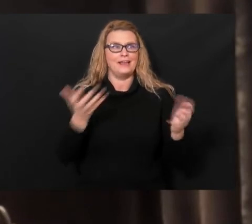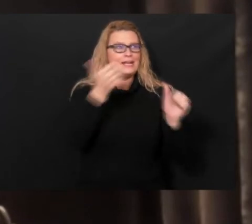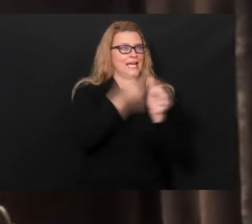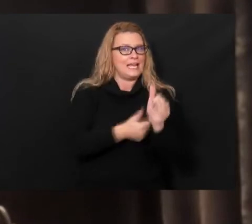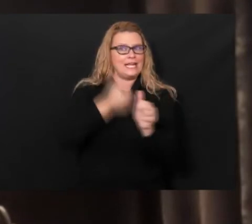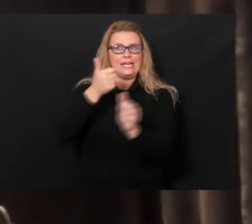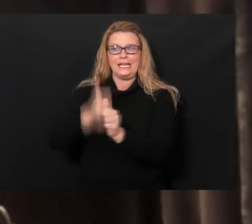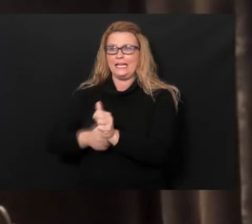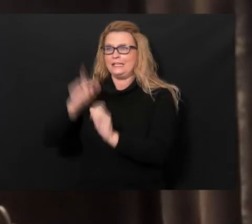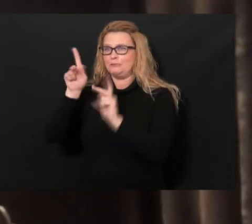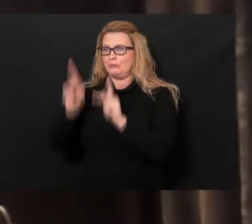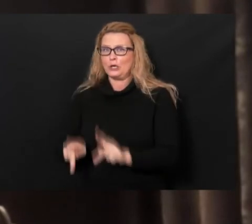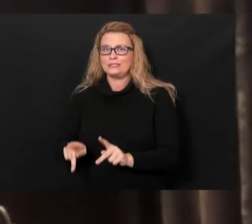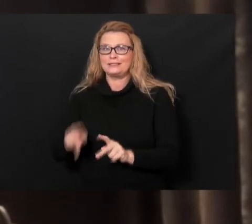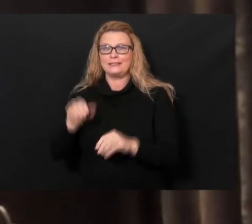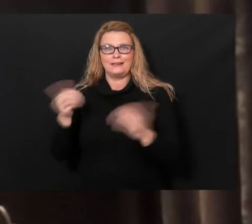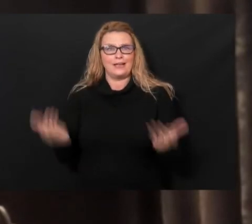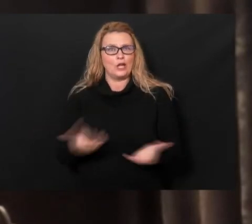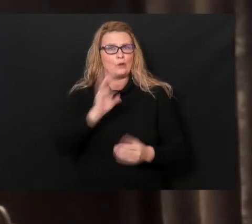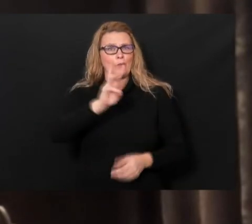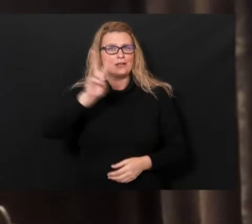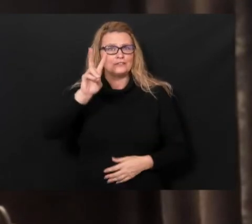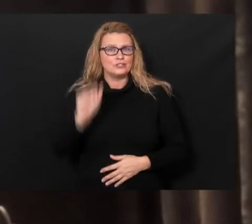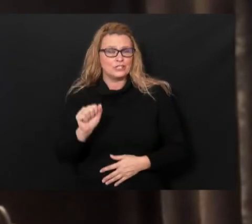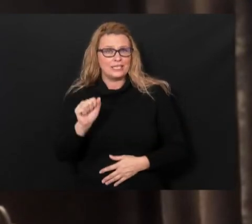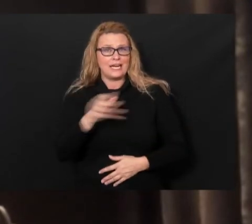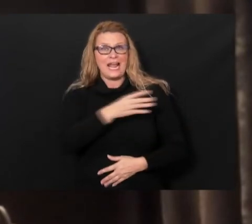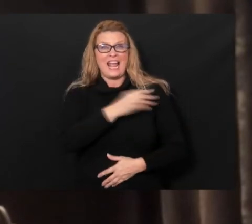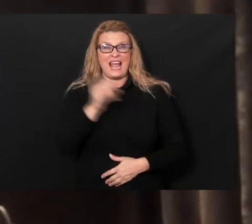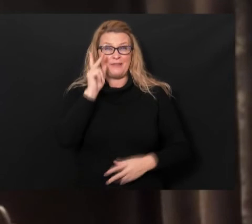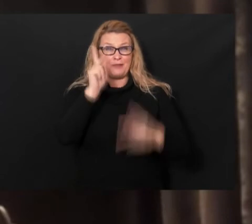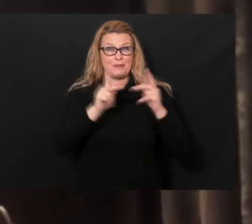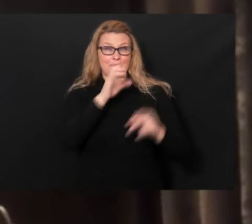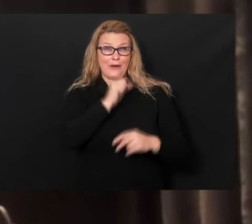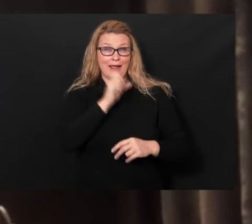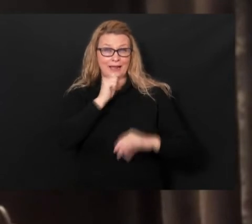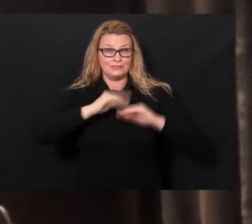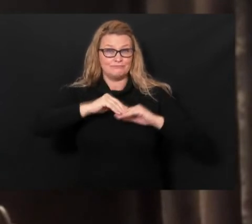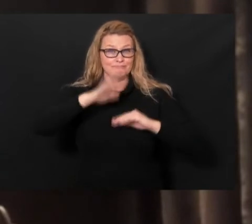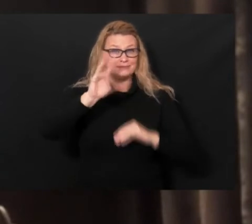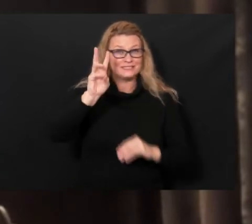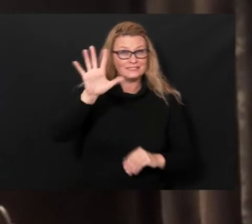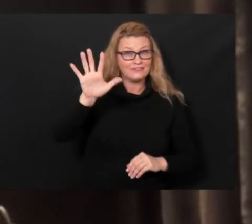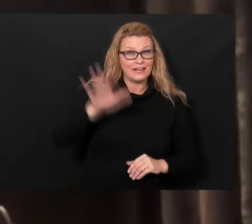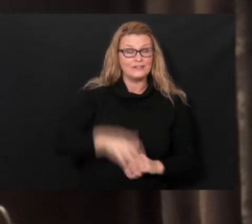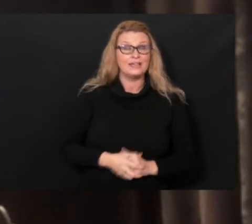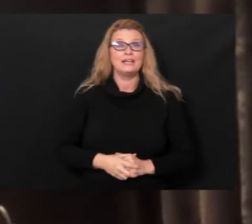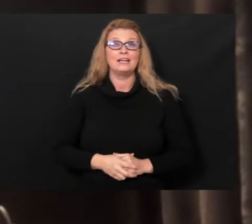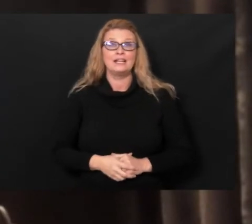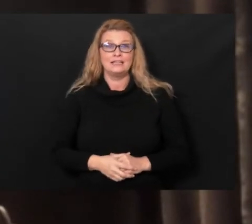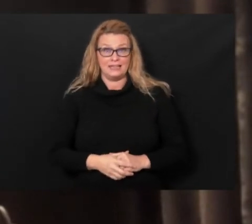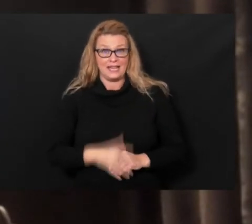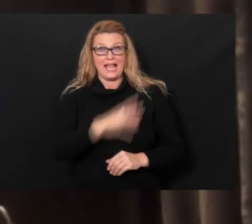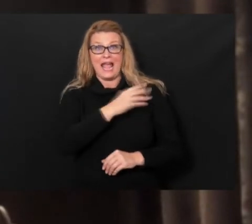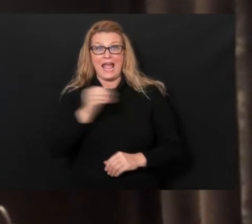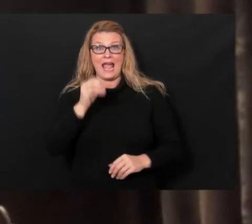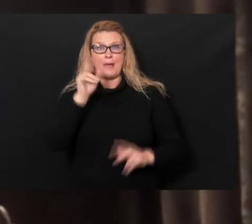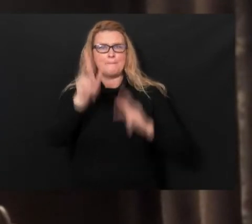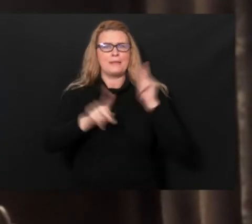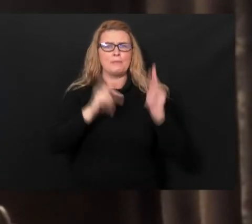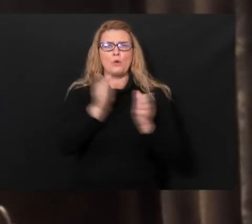West Virginia, and particularly our folks over 65 years old, and our folks with other